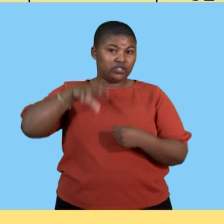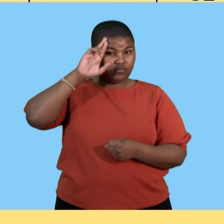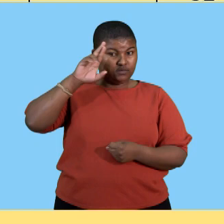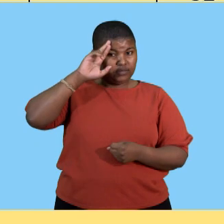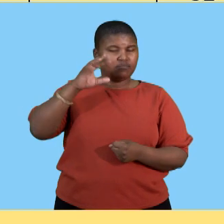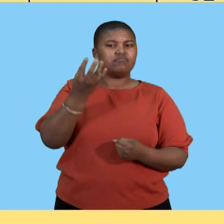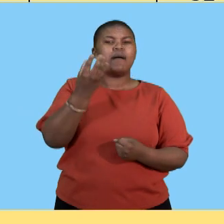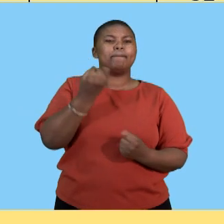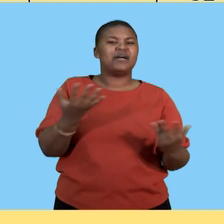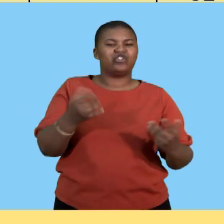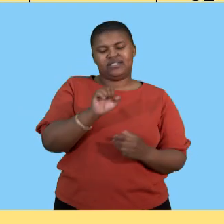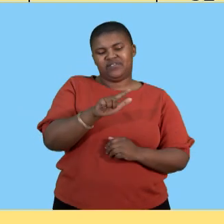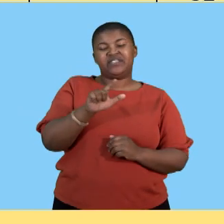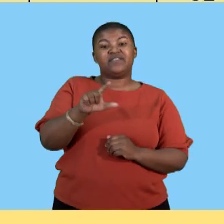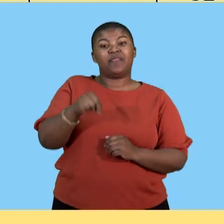you the total,